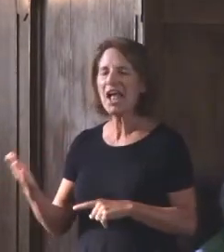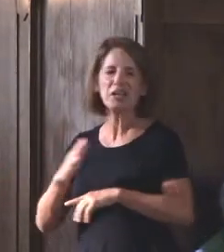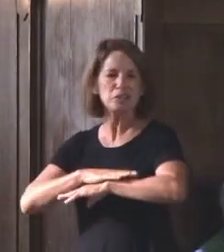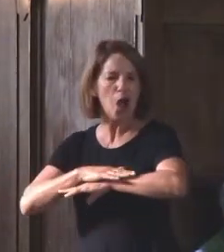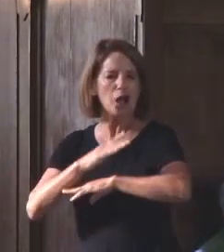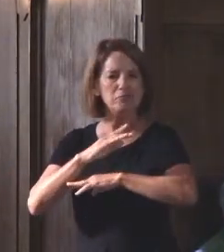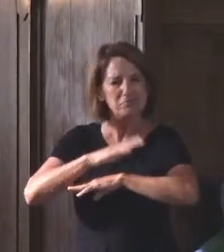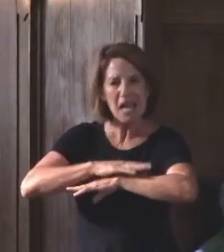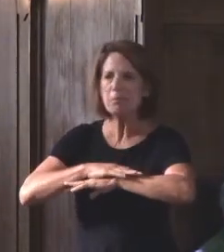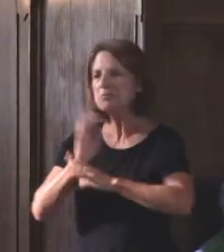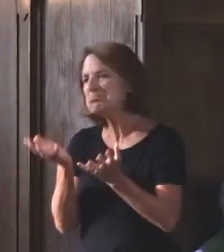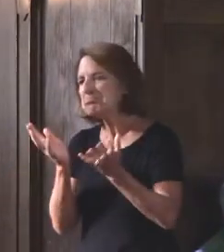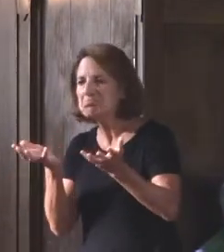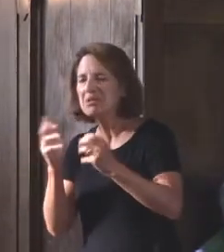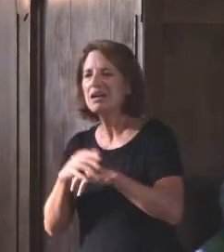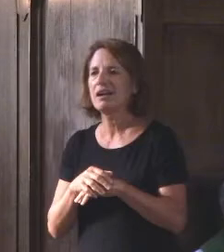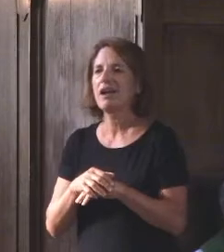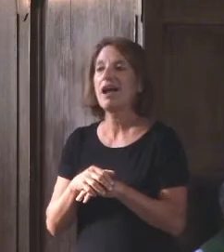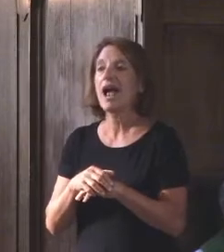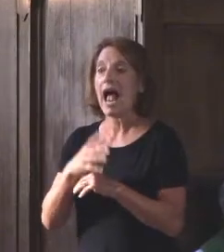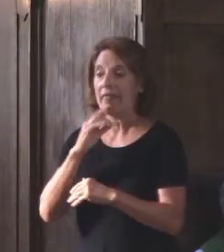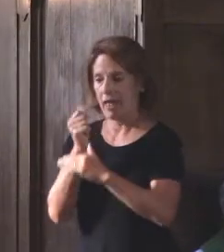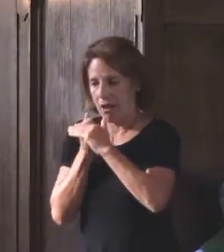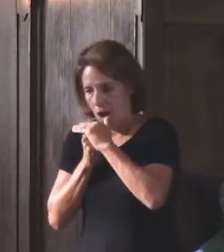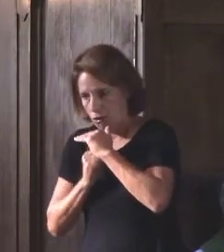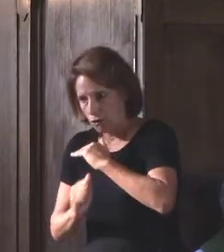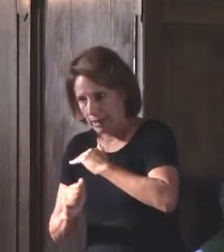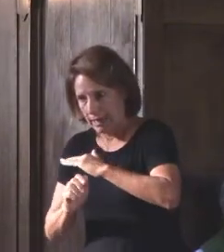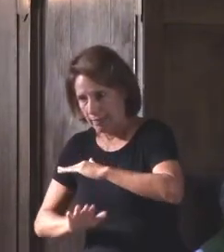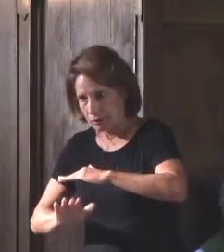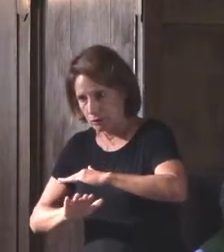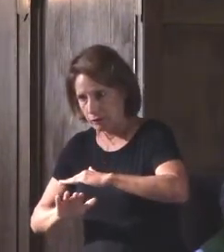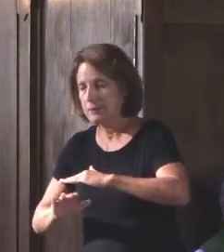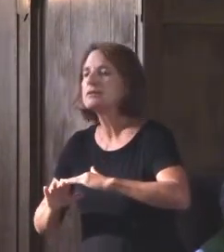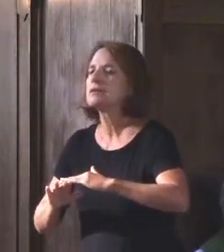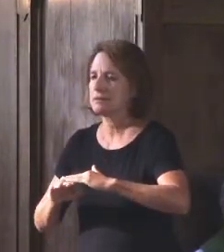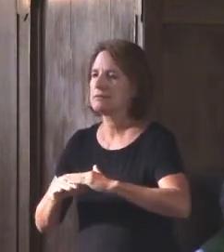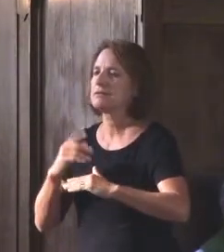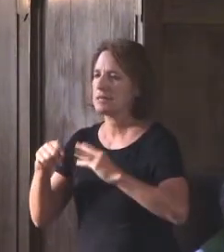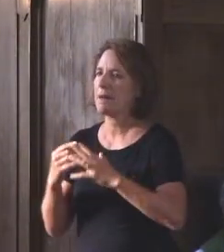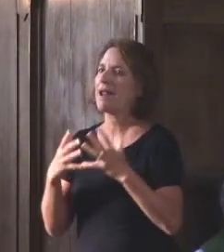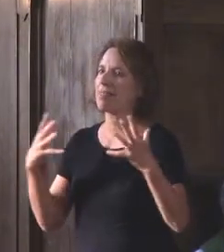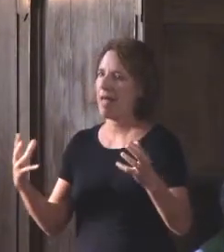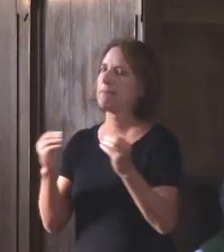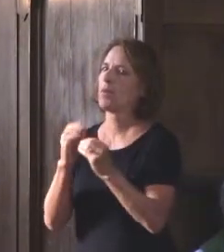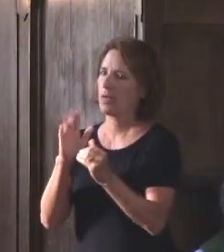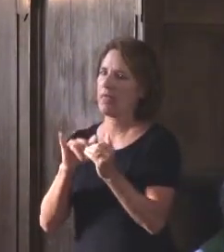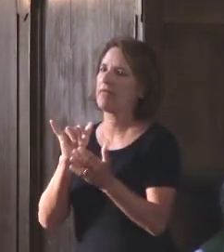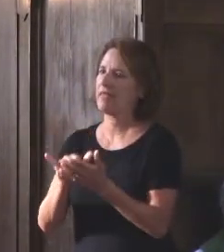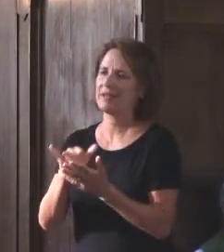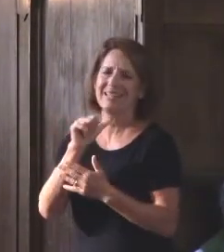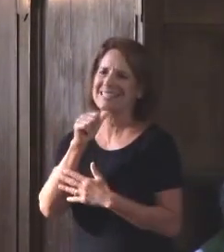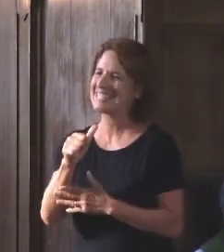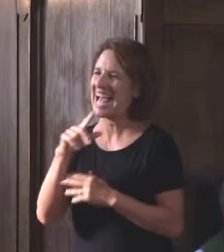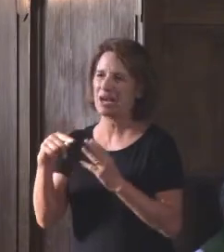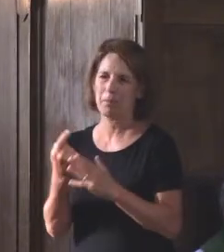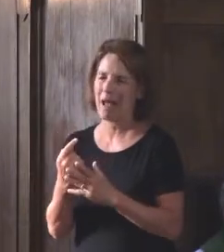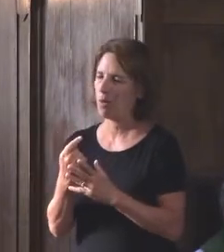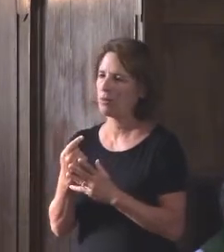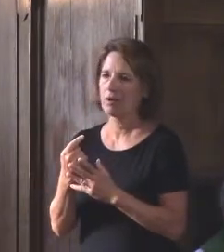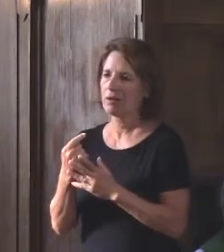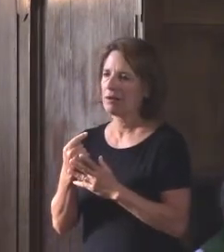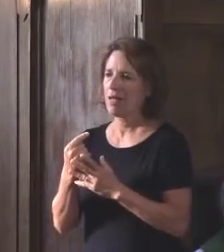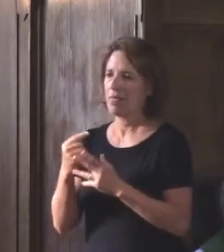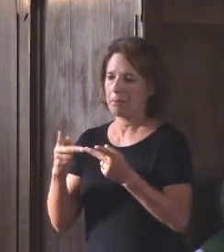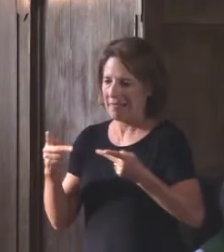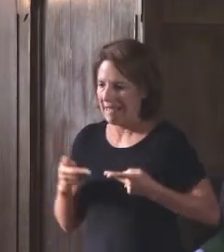place settings. But of course, just underneath the surface, it's about a lot more than that. This isn't really about the arrangement of a table. This